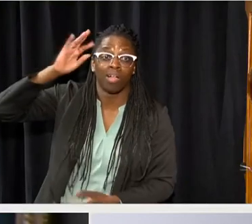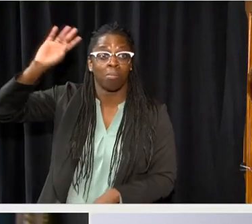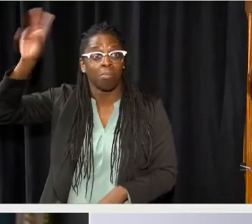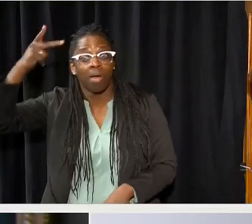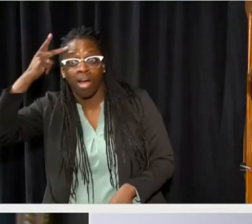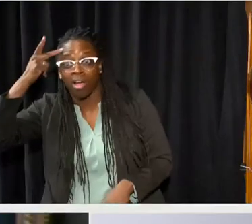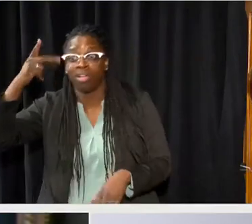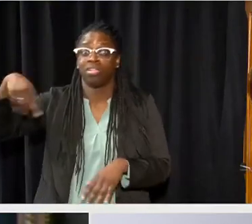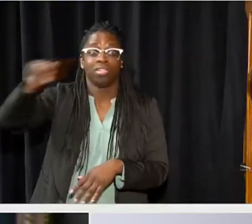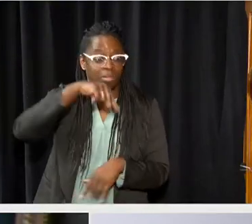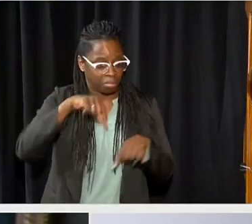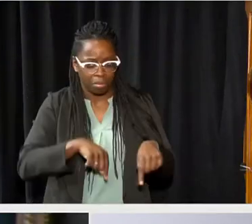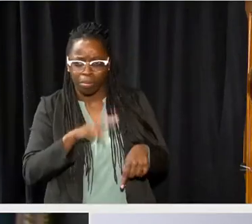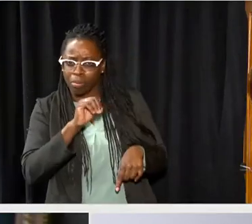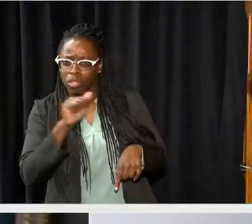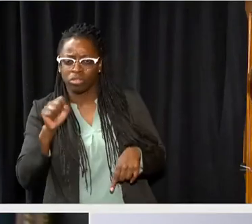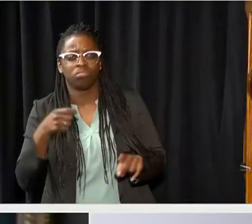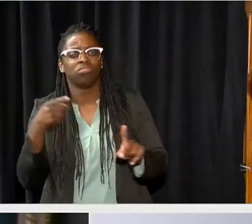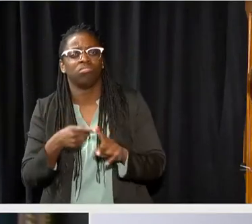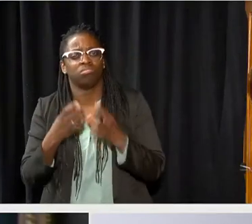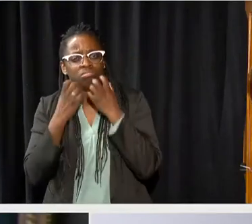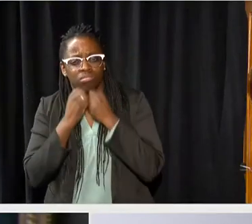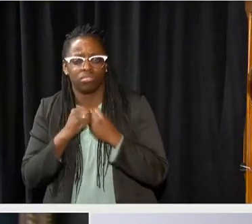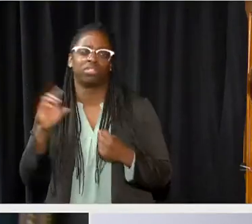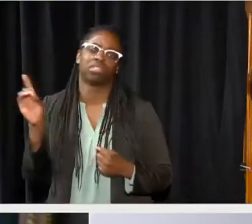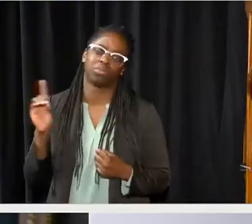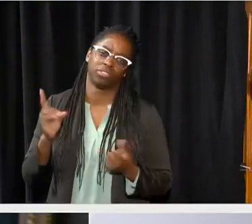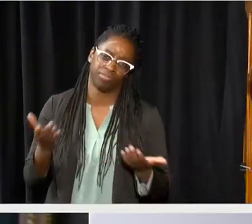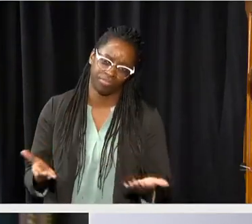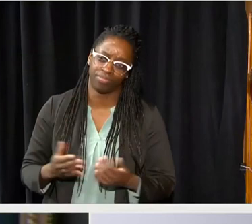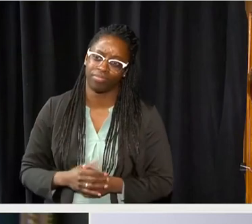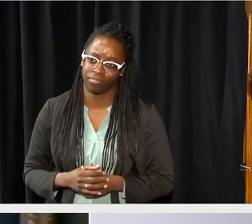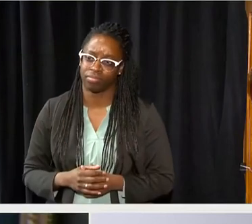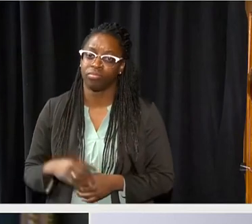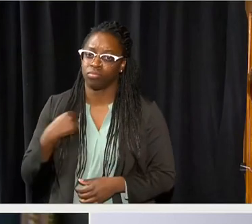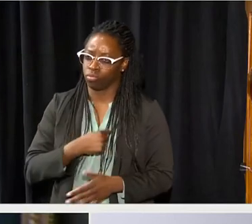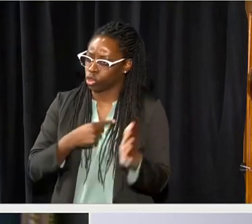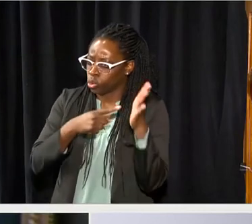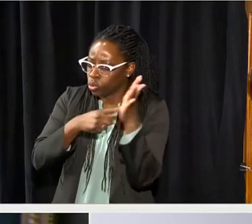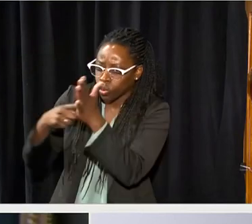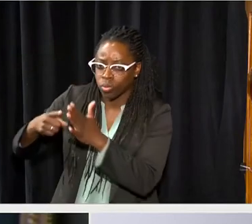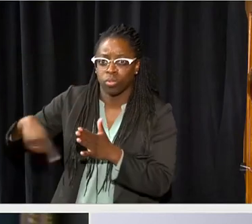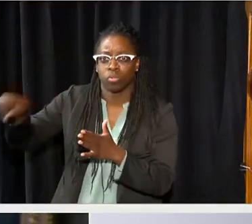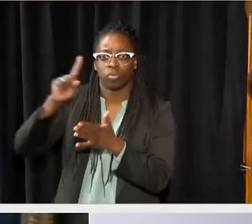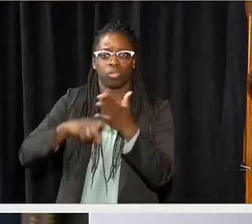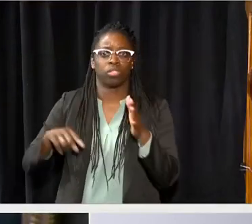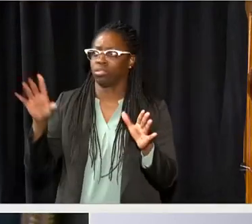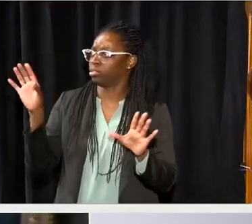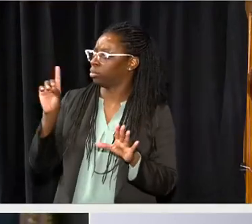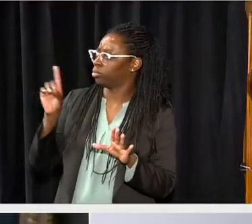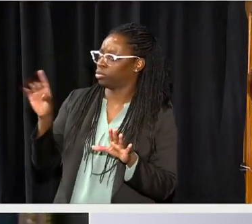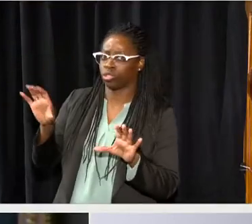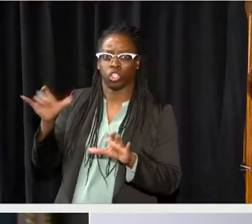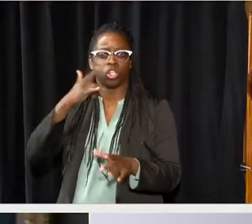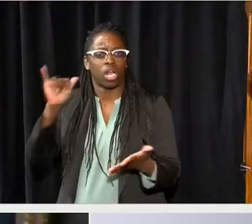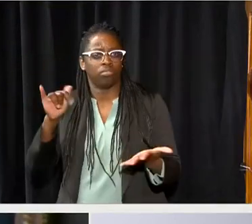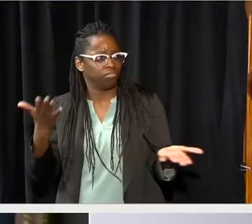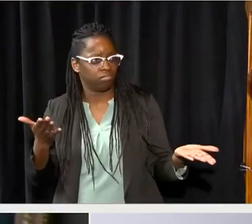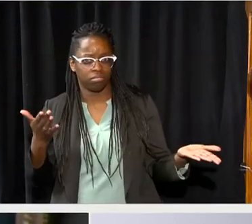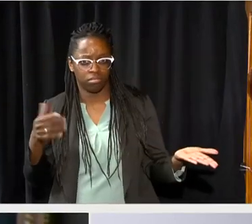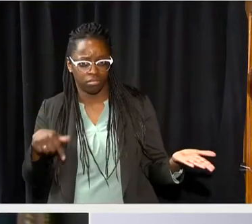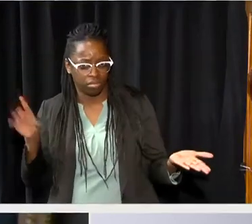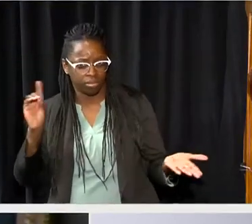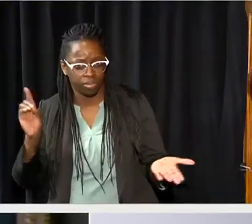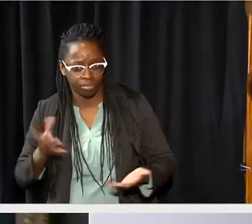defend democracy. And more than that, we will live democracy and we will show how it works. We're going to take on our